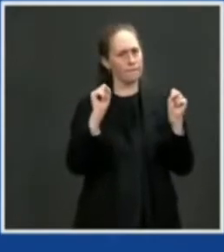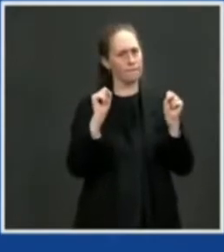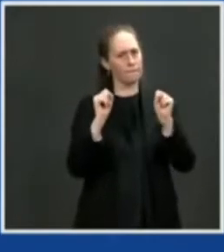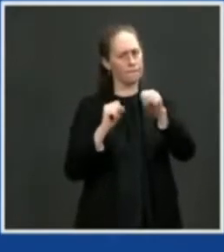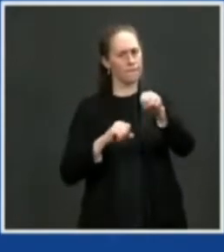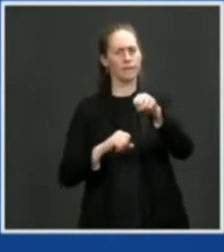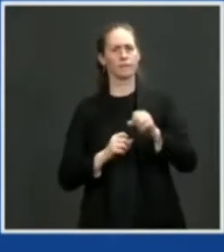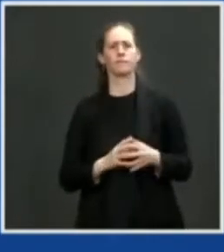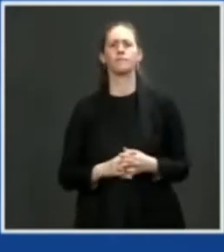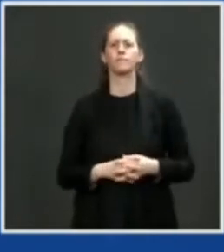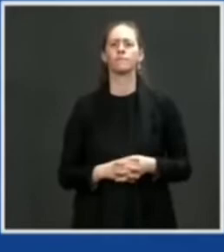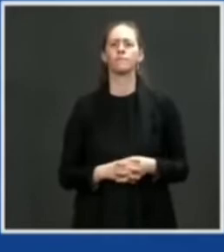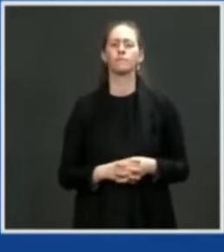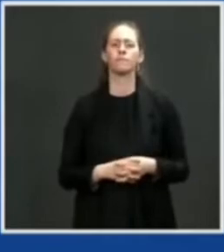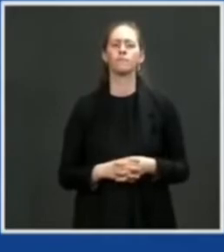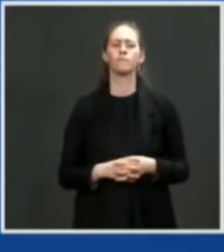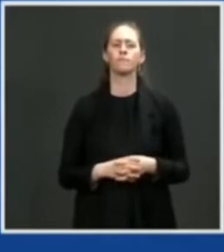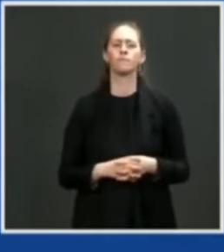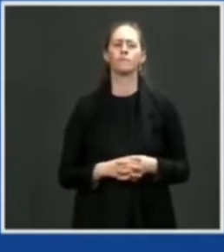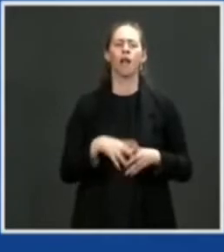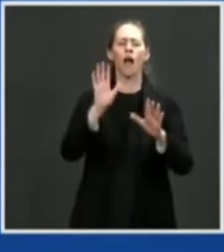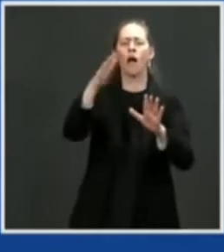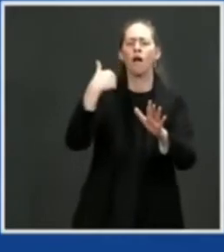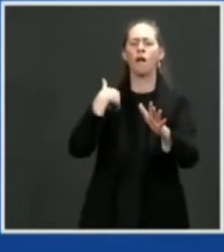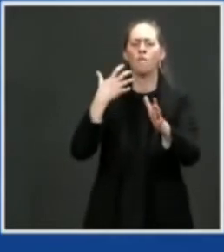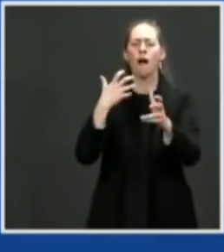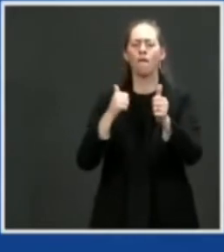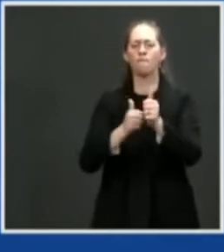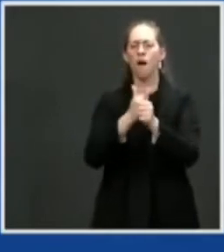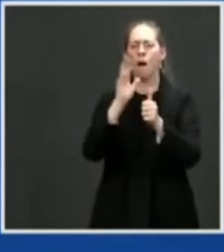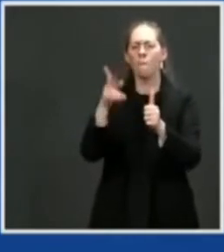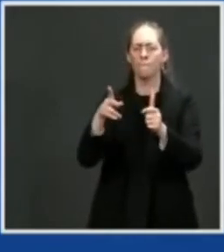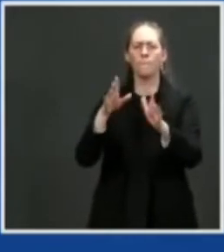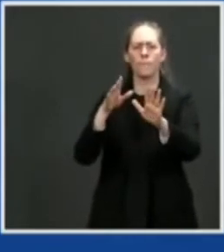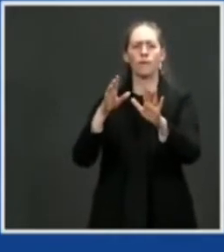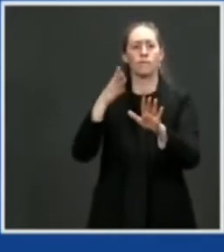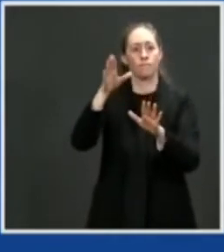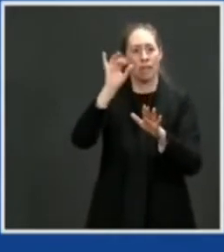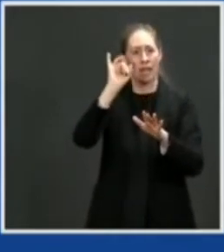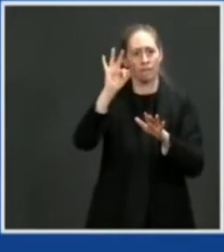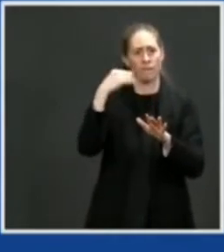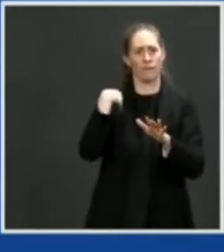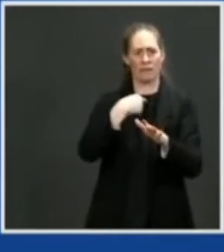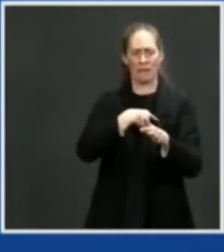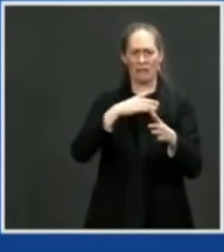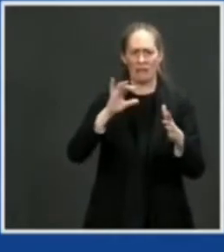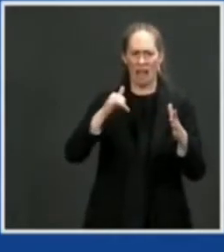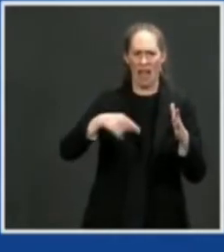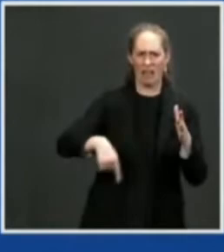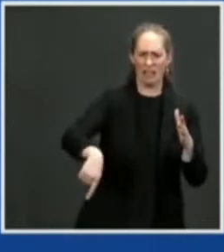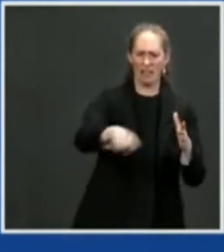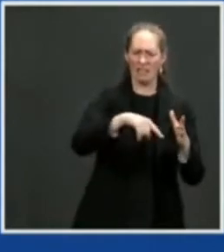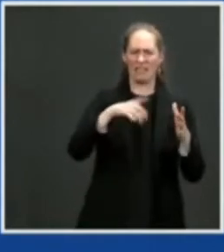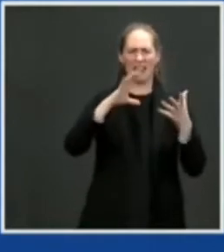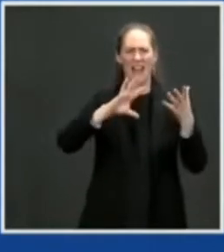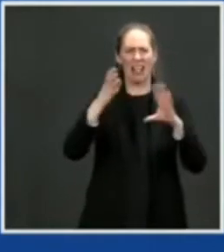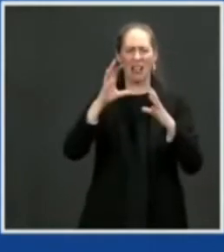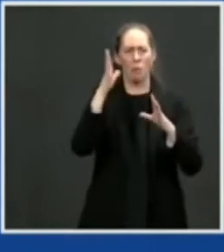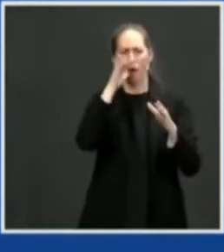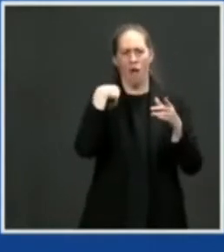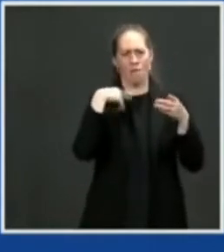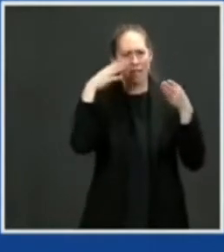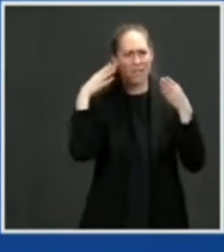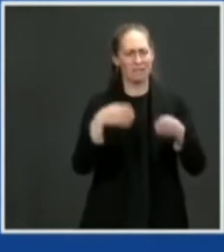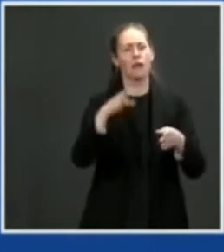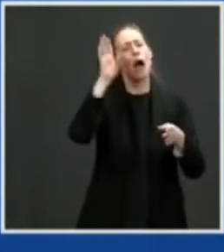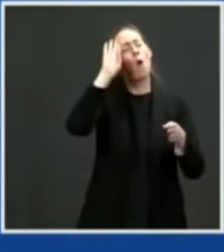root causes in Latin America doesn't She change got a things second overnight. question? How do you realistically and physically keep these families from I'm gonna coming